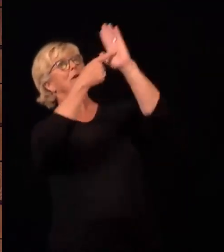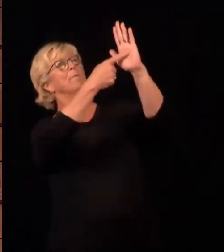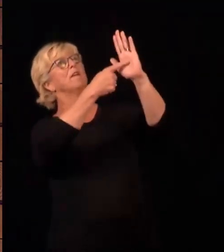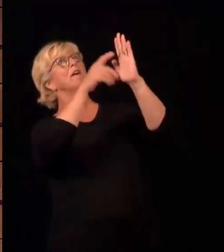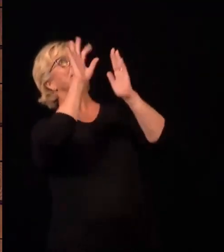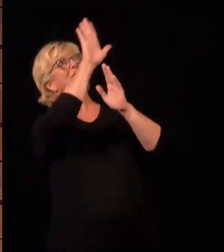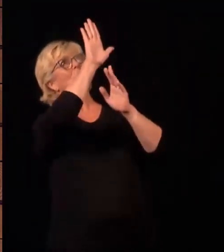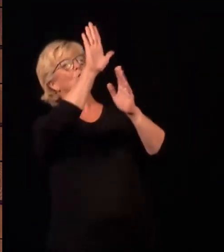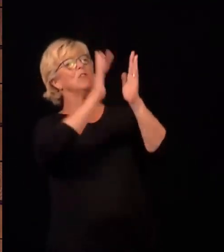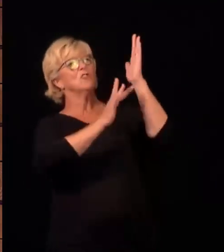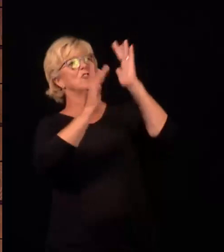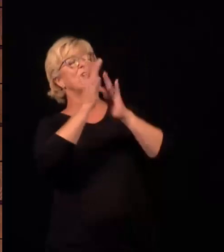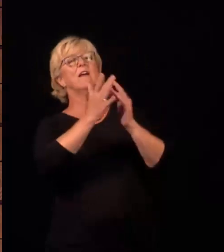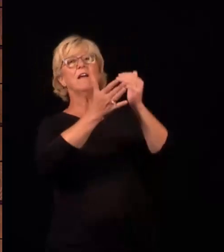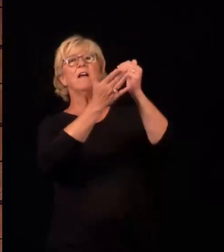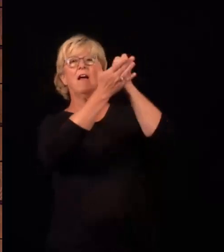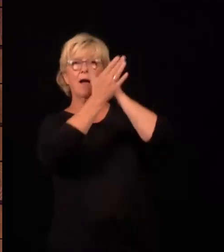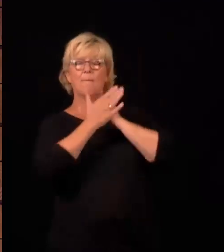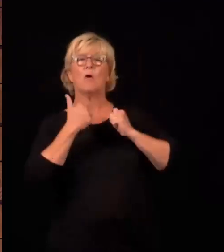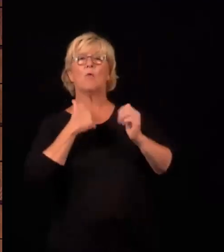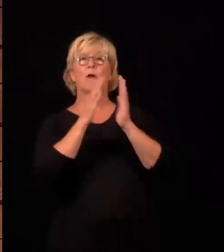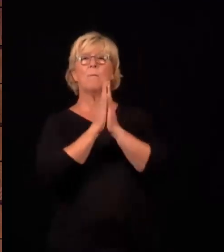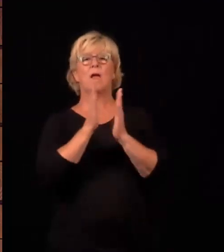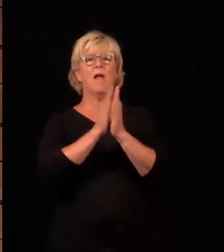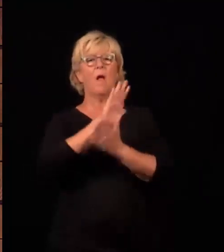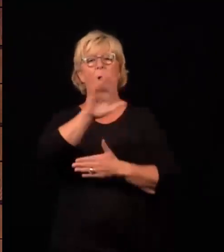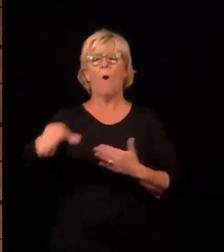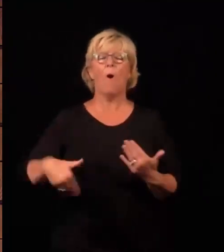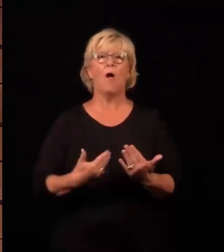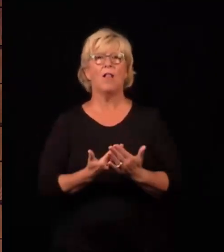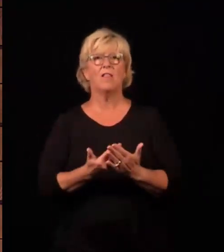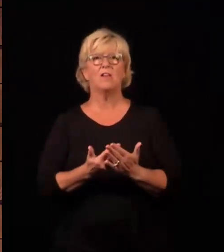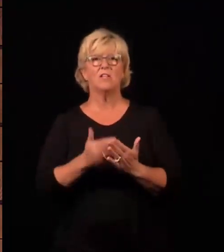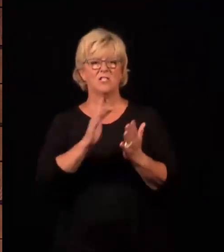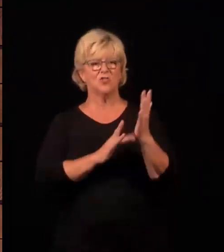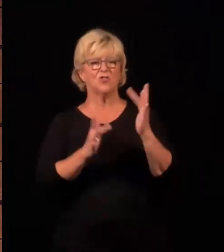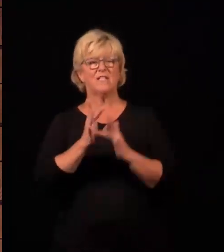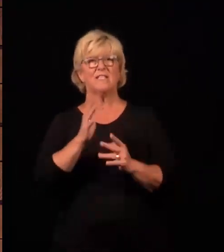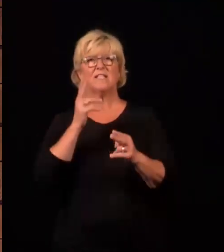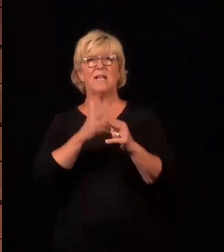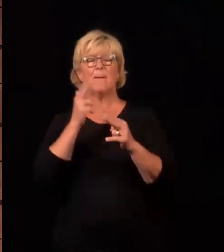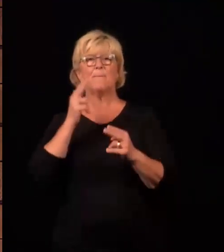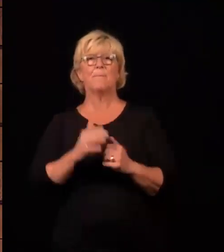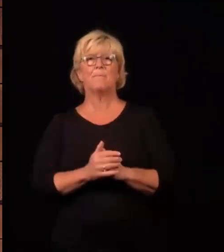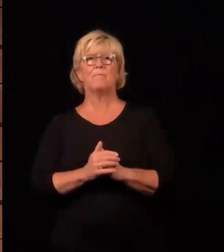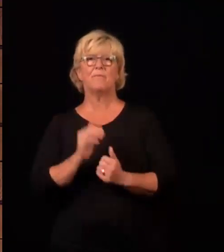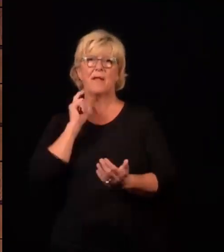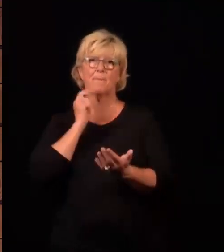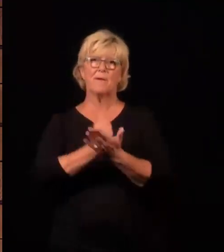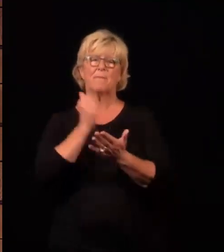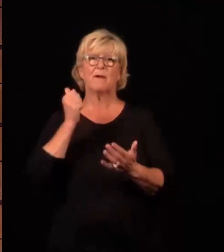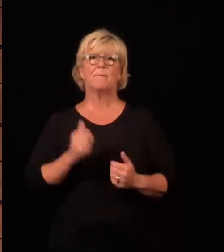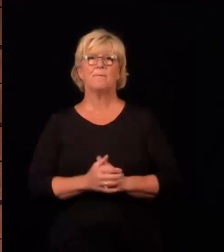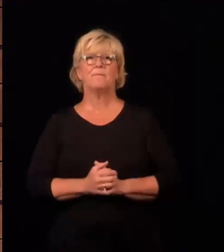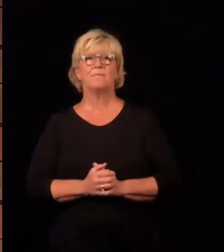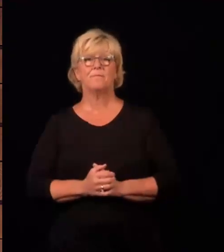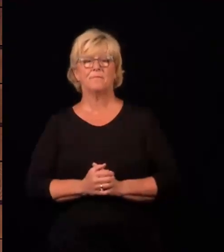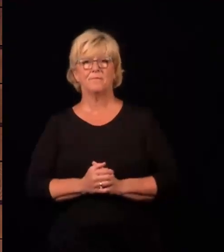of Christ. Help us, we pray, for we ask all of this in Jesus' name. Amen.